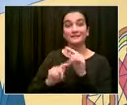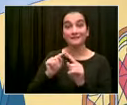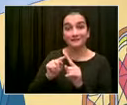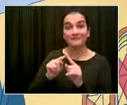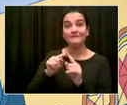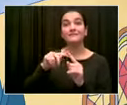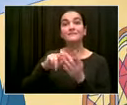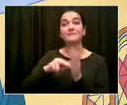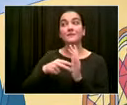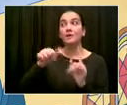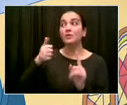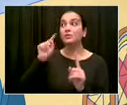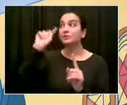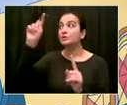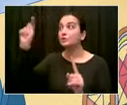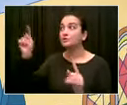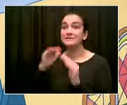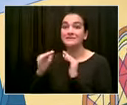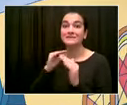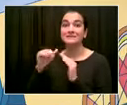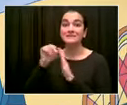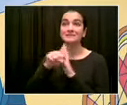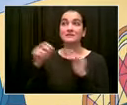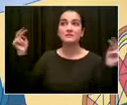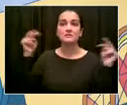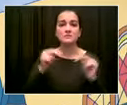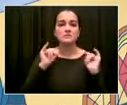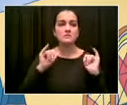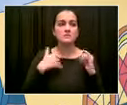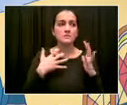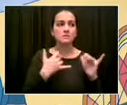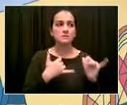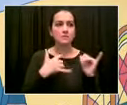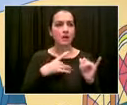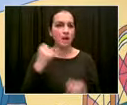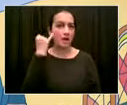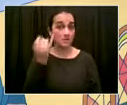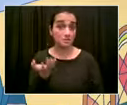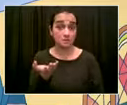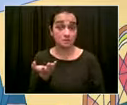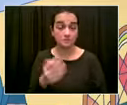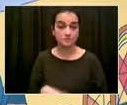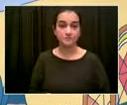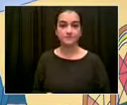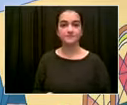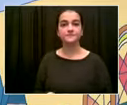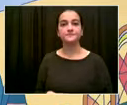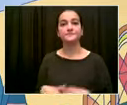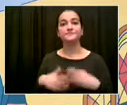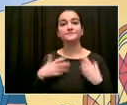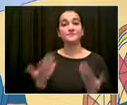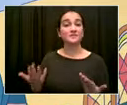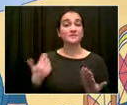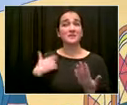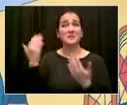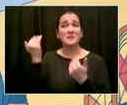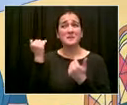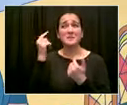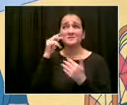boldly made to pursue that as a national objective. But this state is still too far